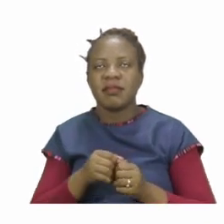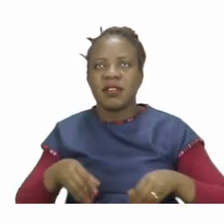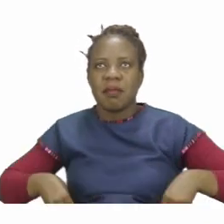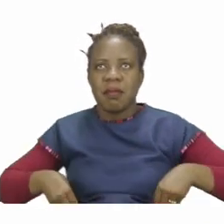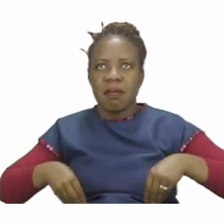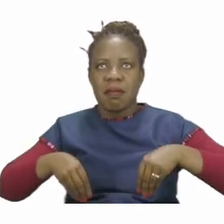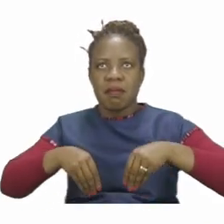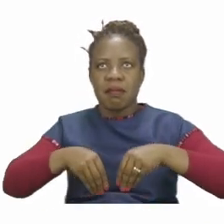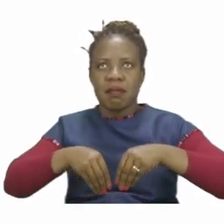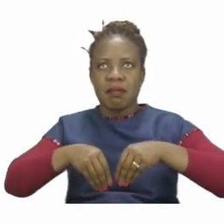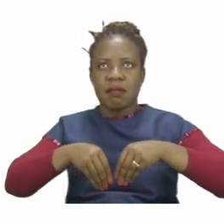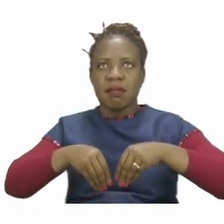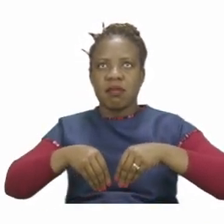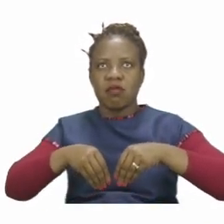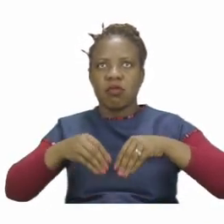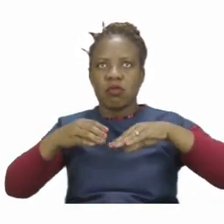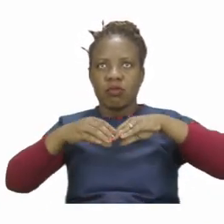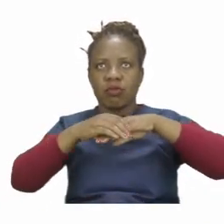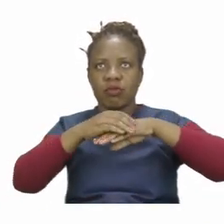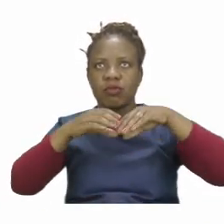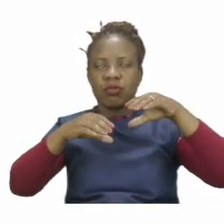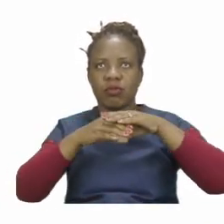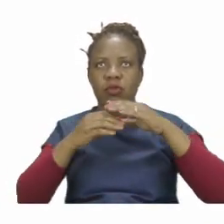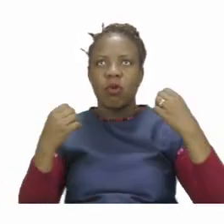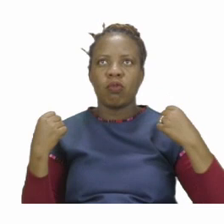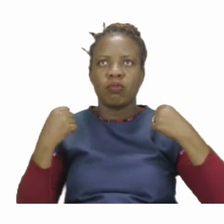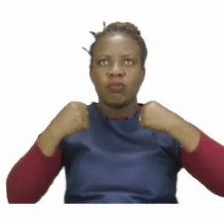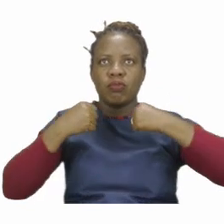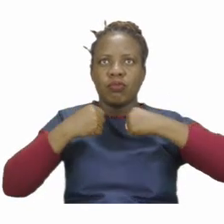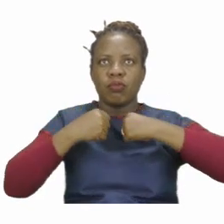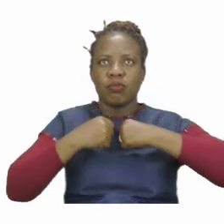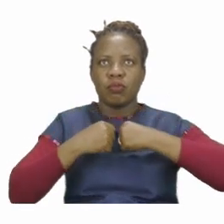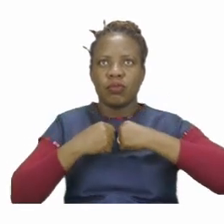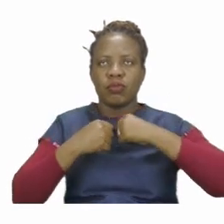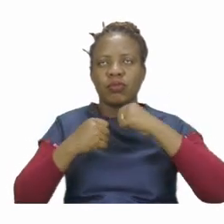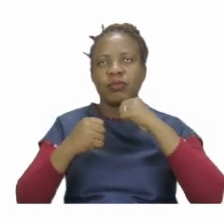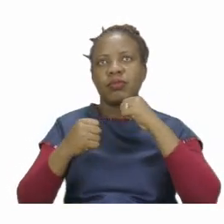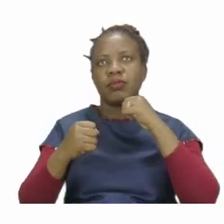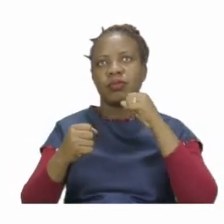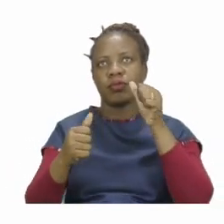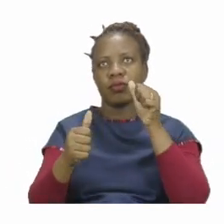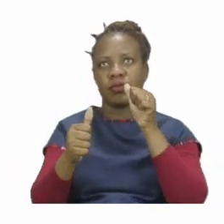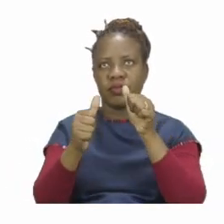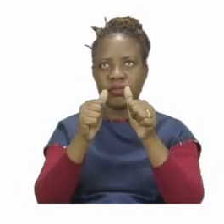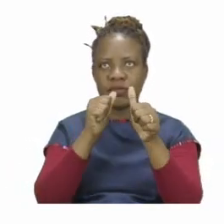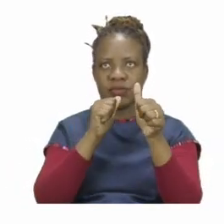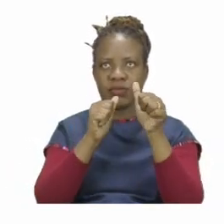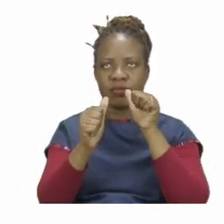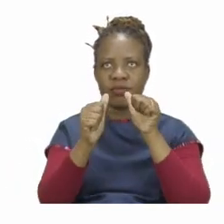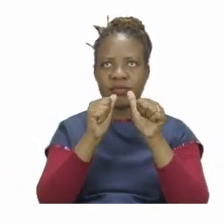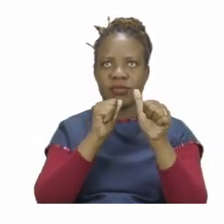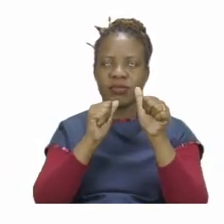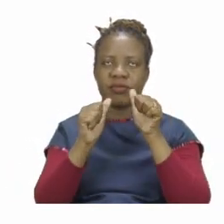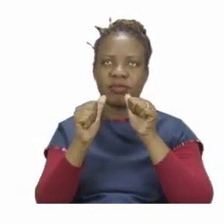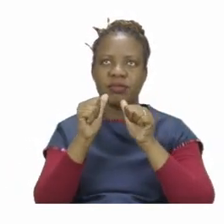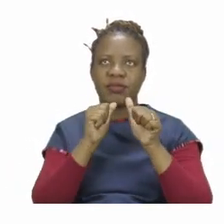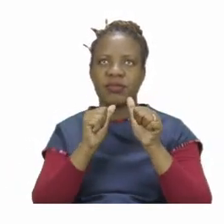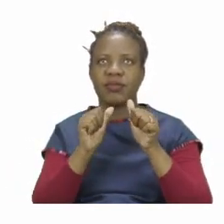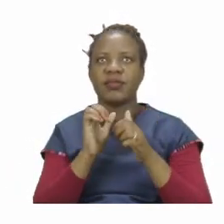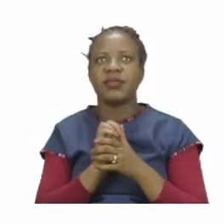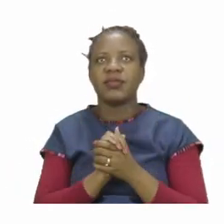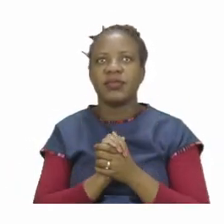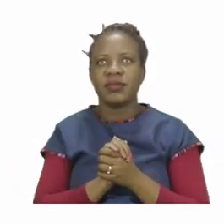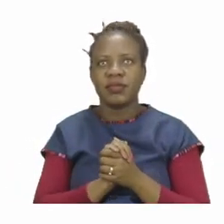belt, shoes, jackets, and the last word, eat. Now